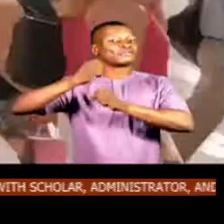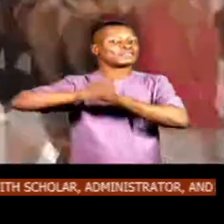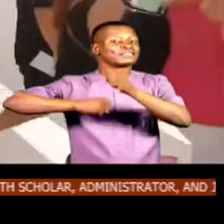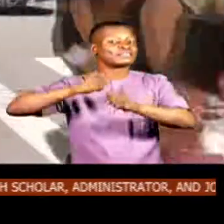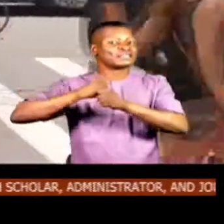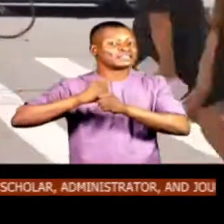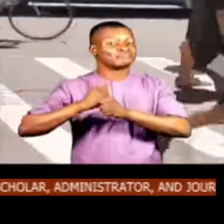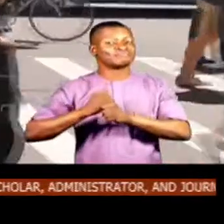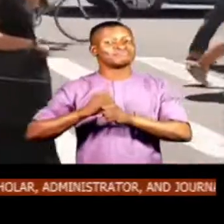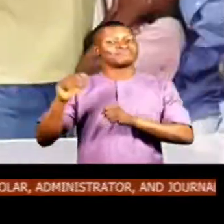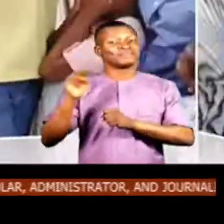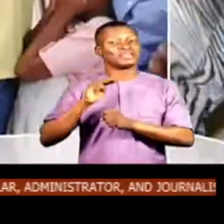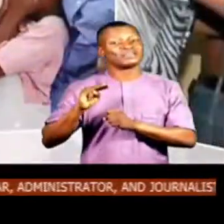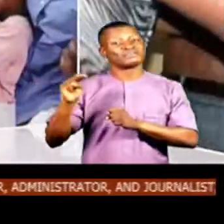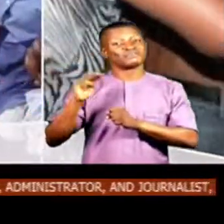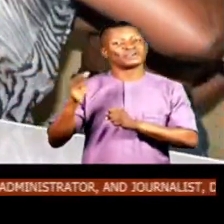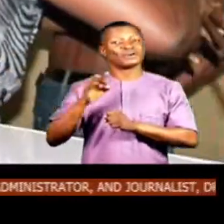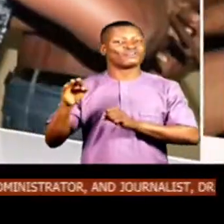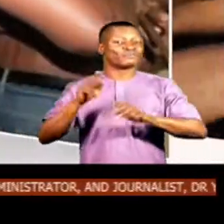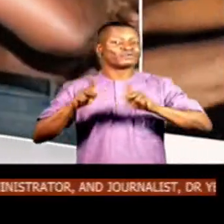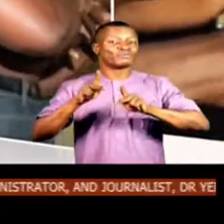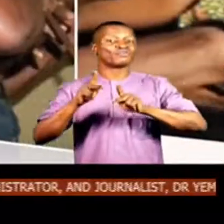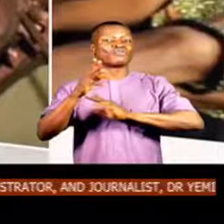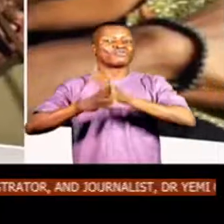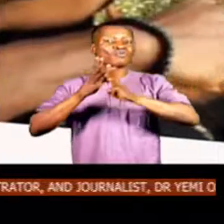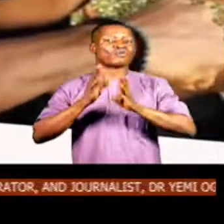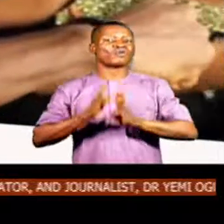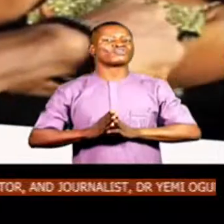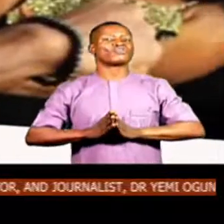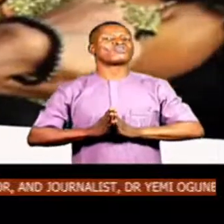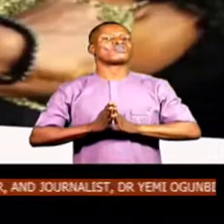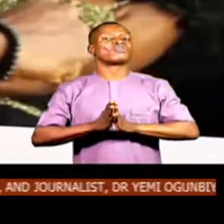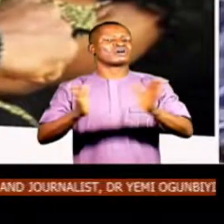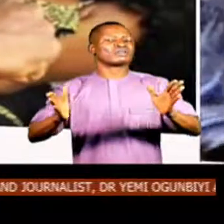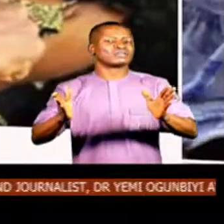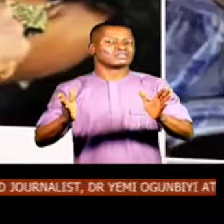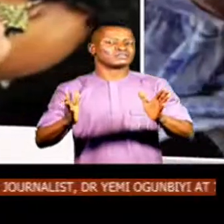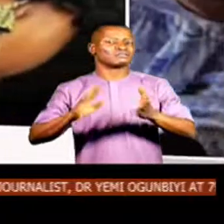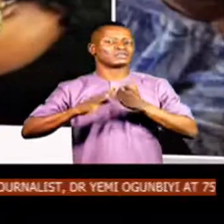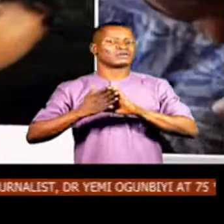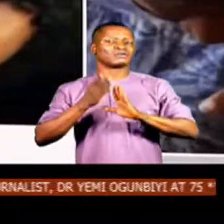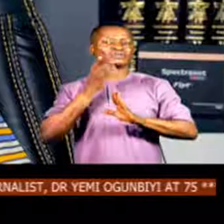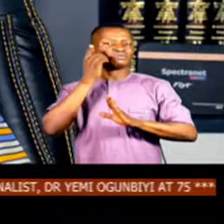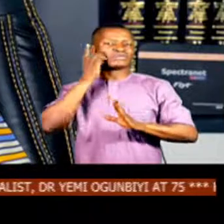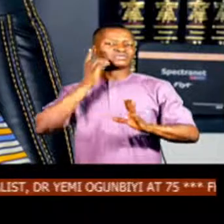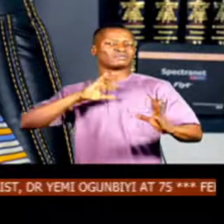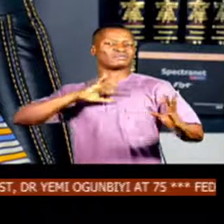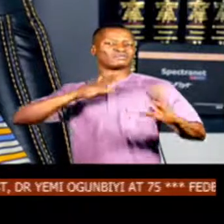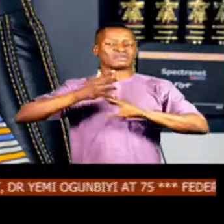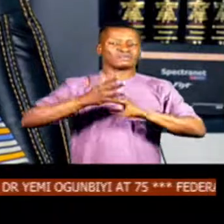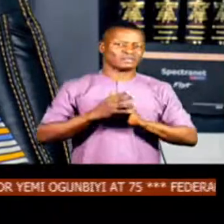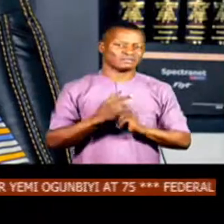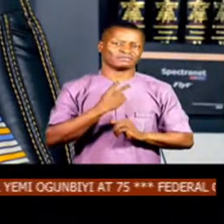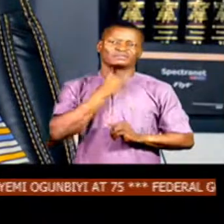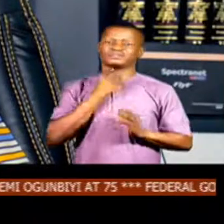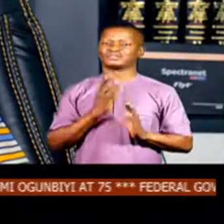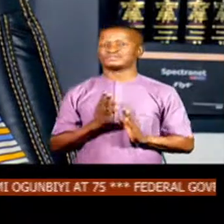Every year, millions of people all over the world become victims of domestic violence. So while